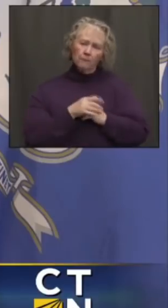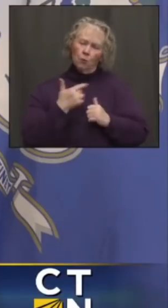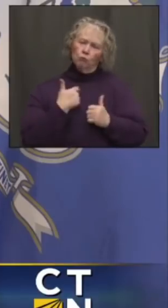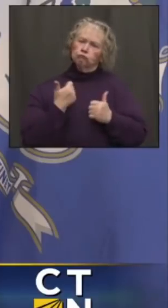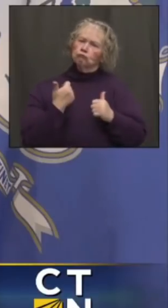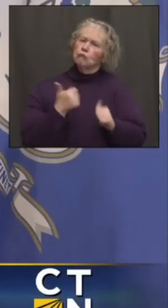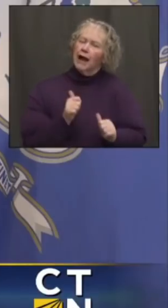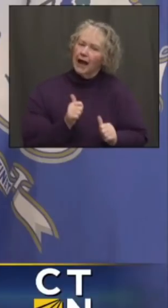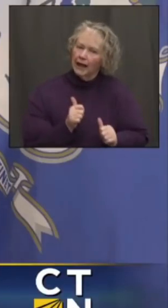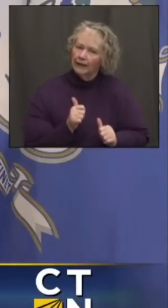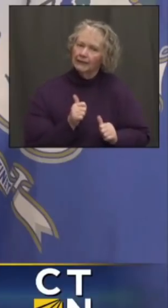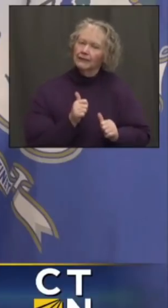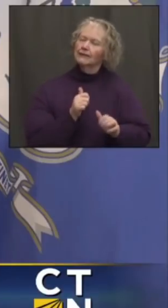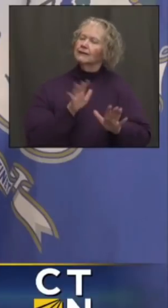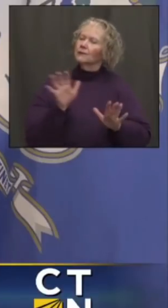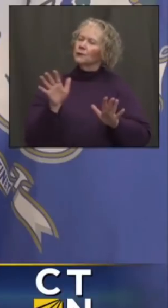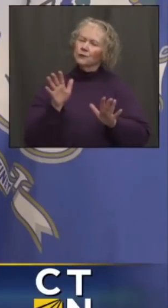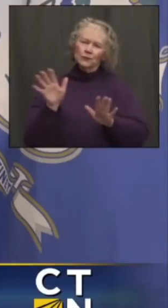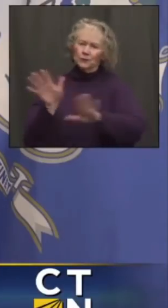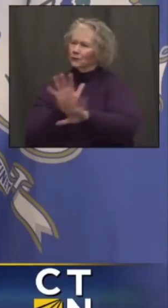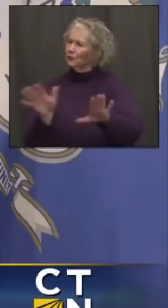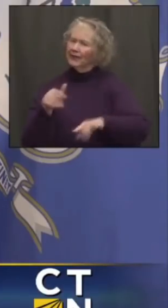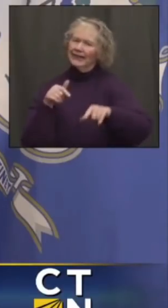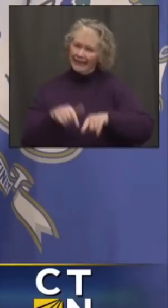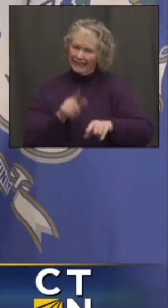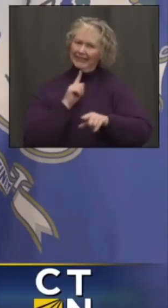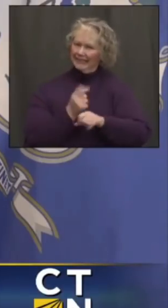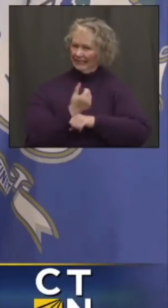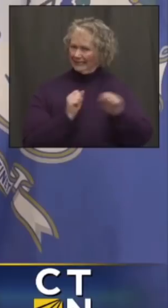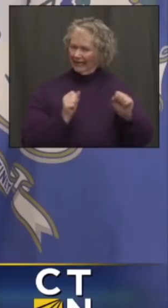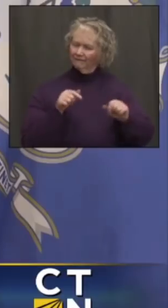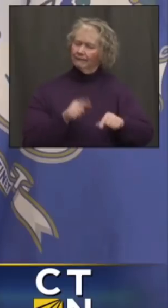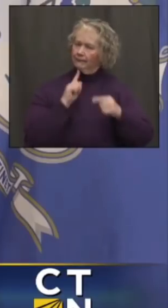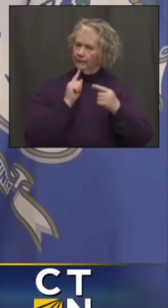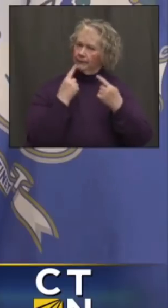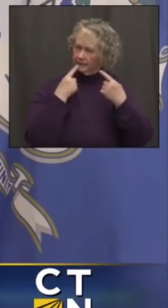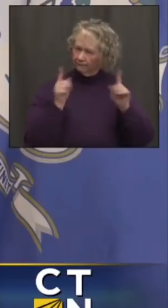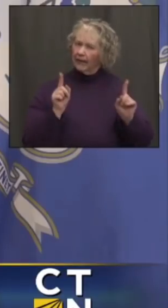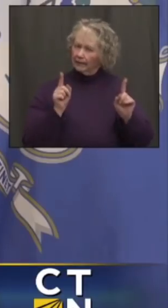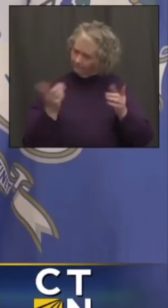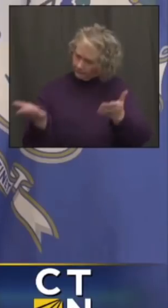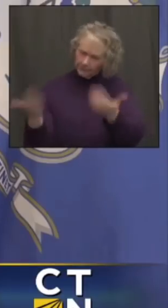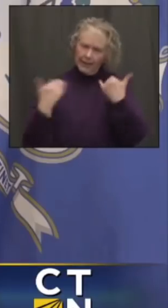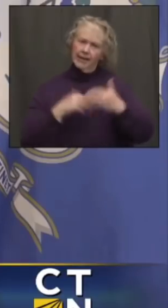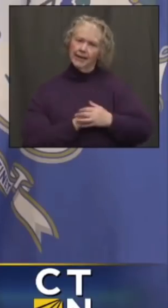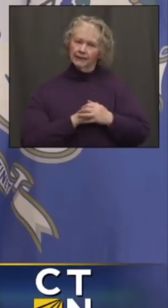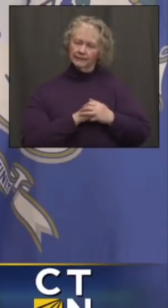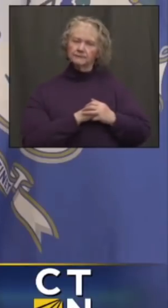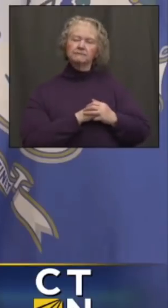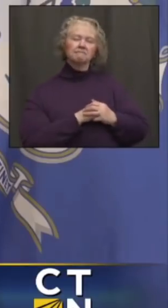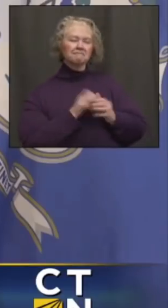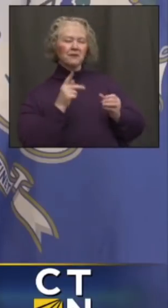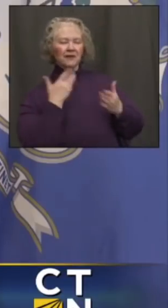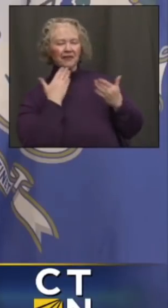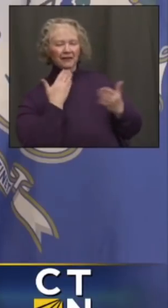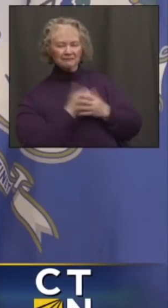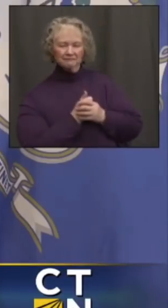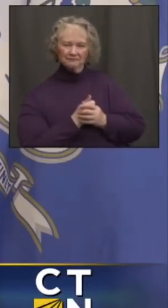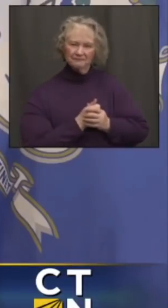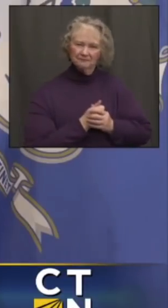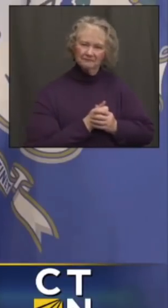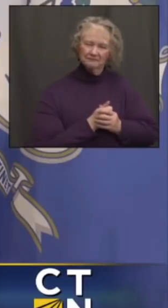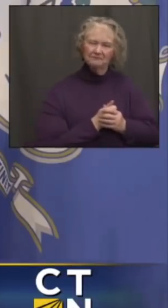think so eloquently, there is real hesitancy in some communities. And hesitancy goes back generationally because of some of the abuses